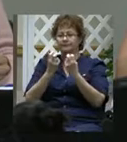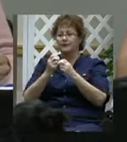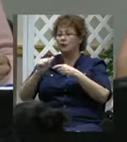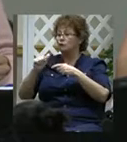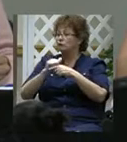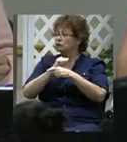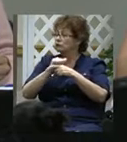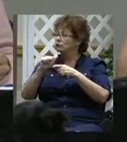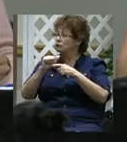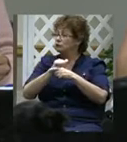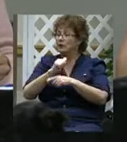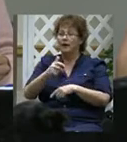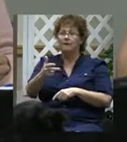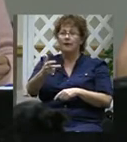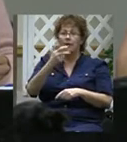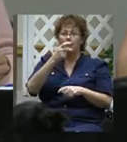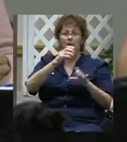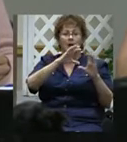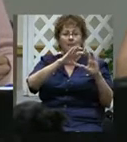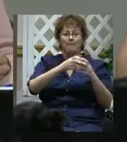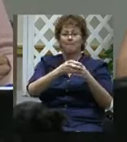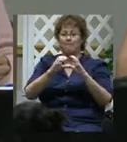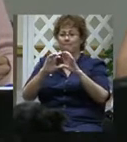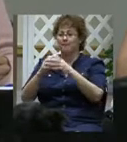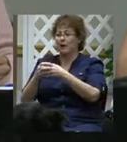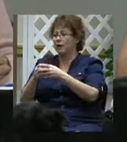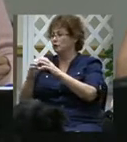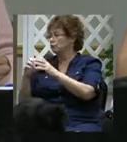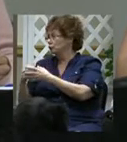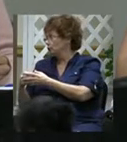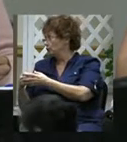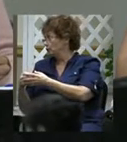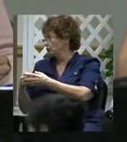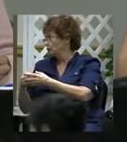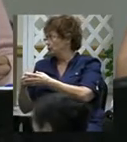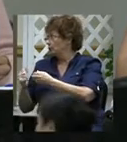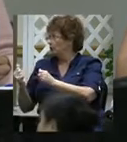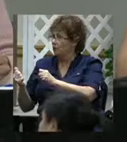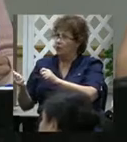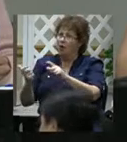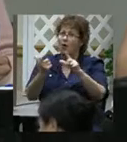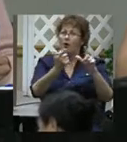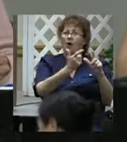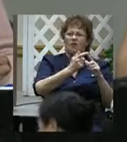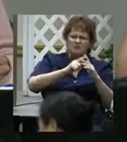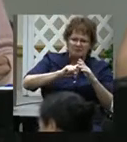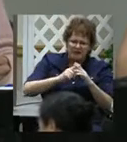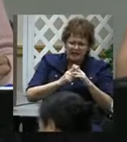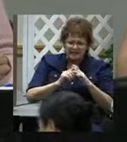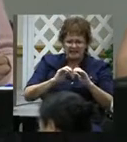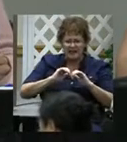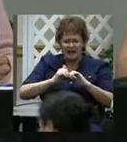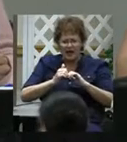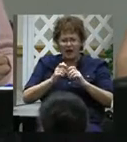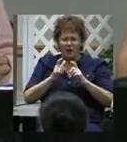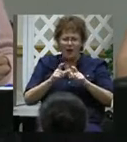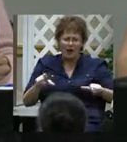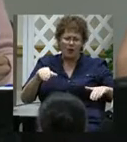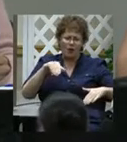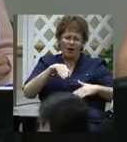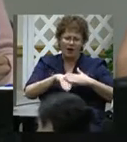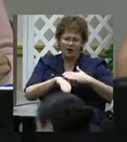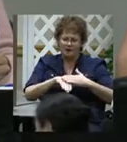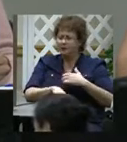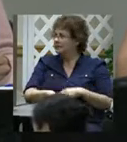has 3 modules. A fundamentals module that's for everybody on the fundamentals and basics of language access.